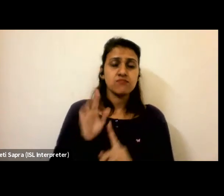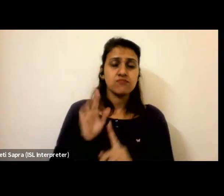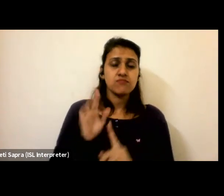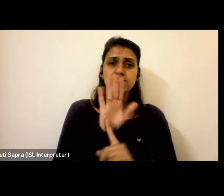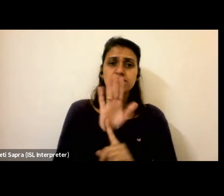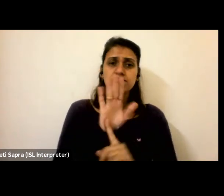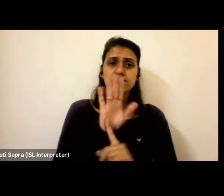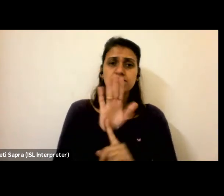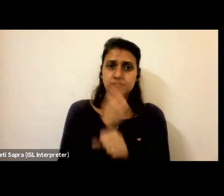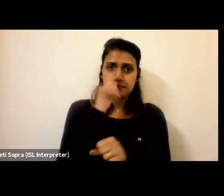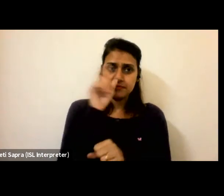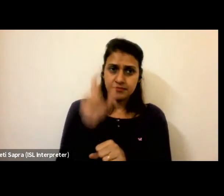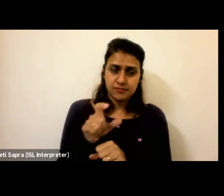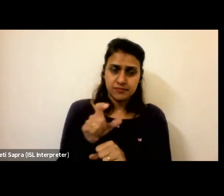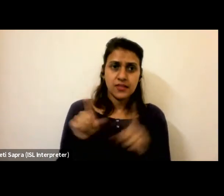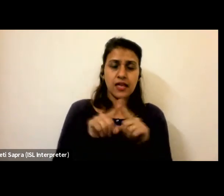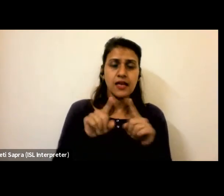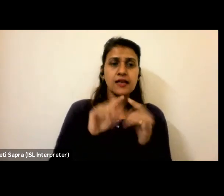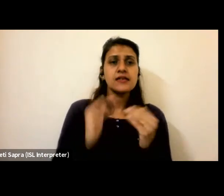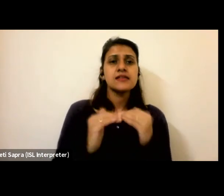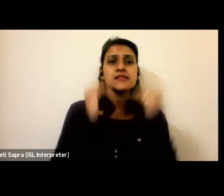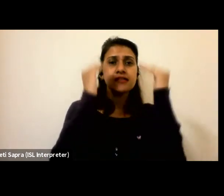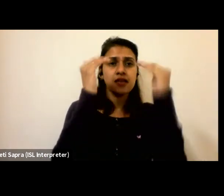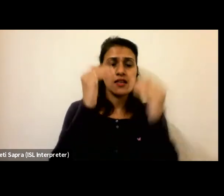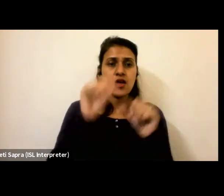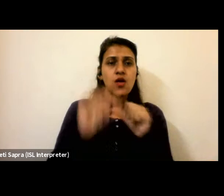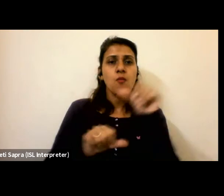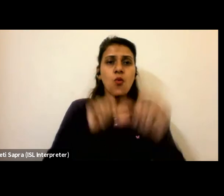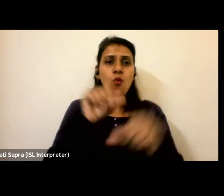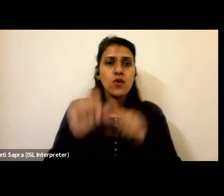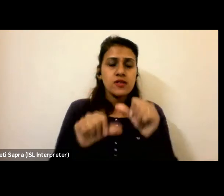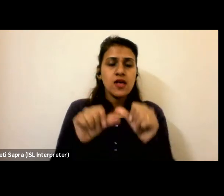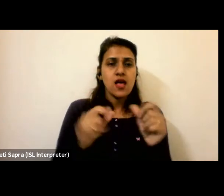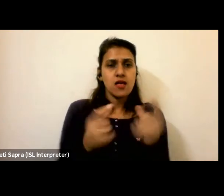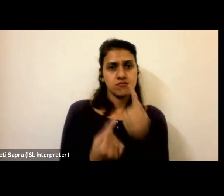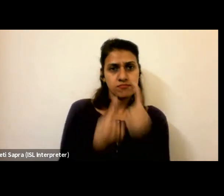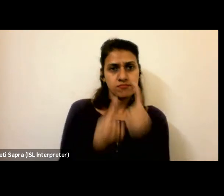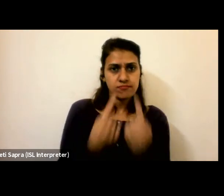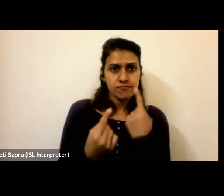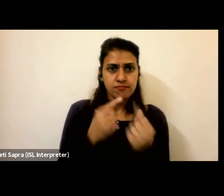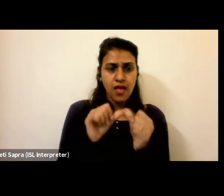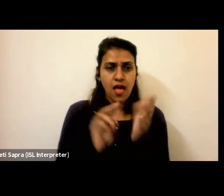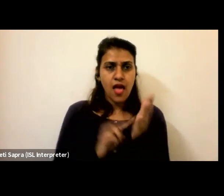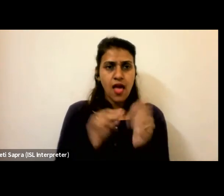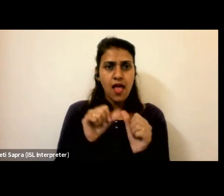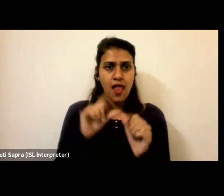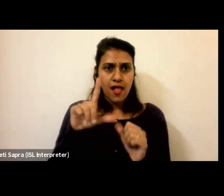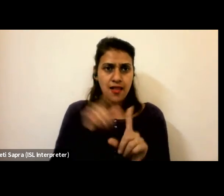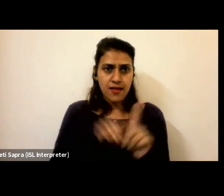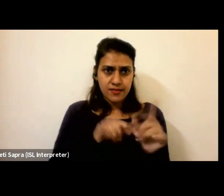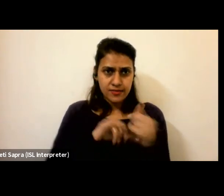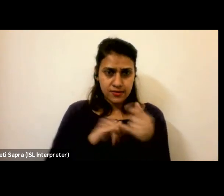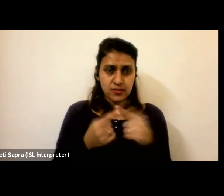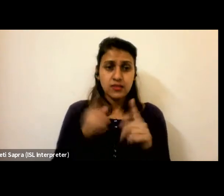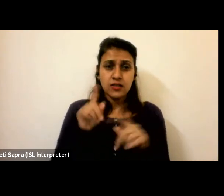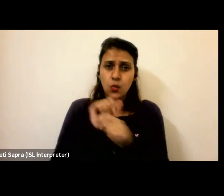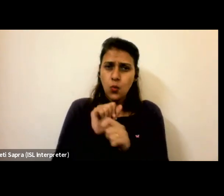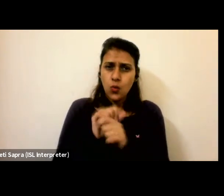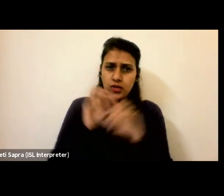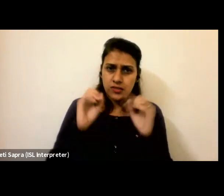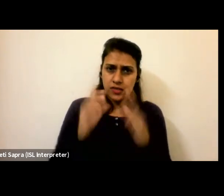she works as a senior process analyst with Refinitiv, and during her professional career, she has